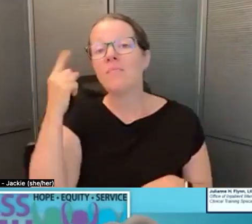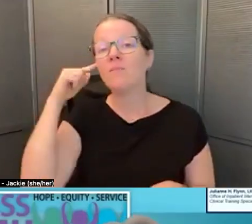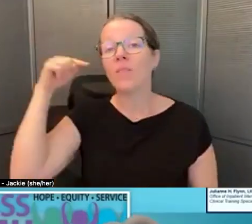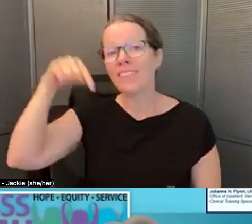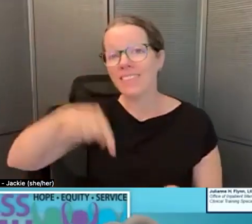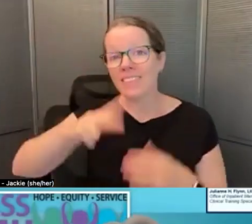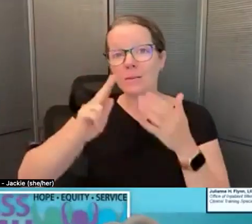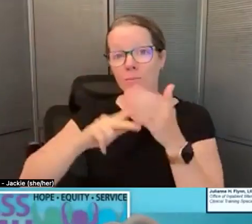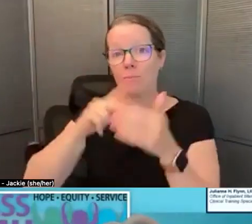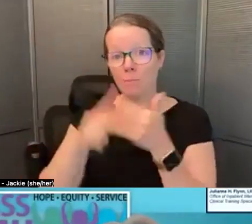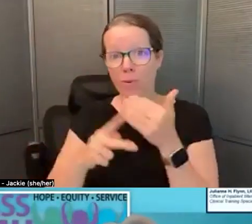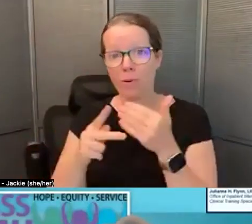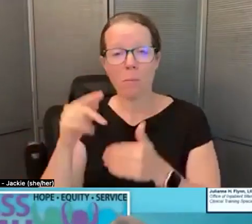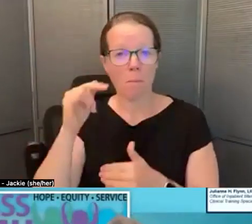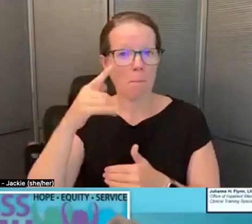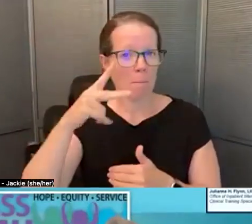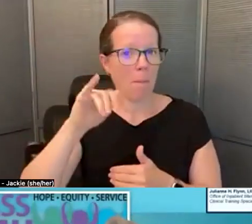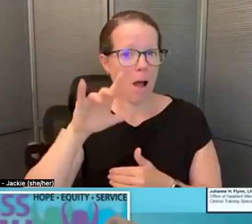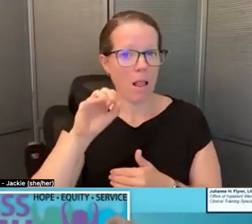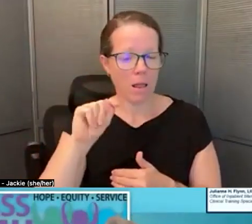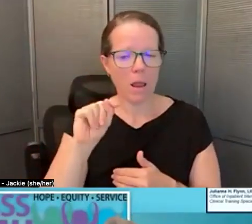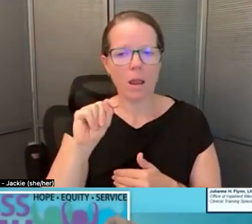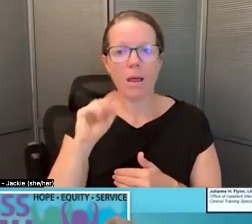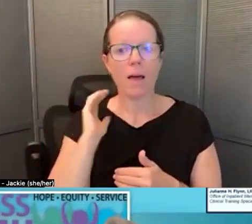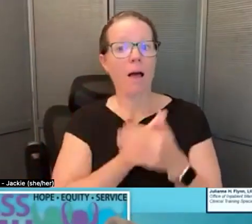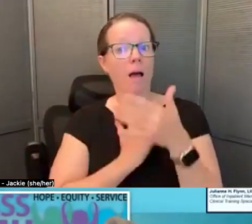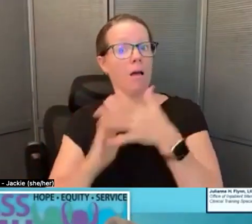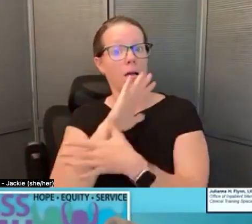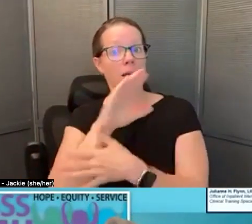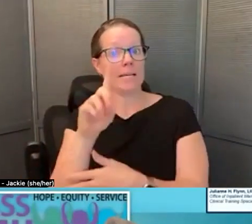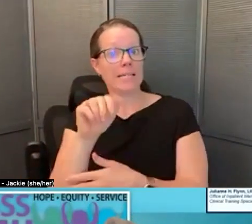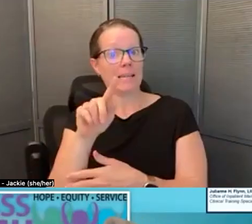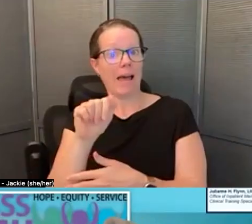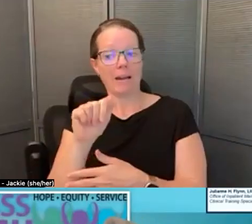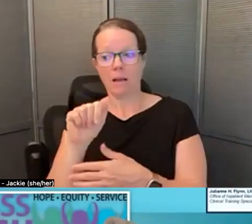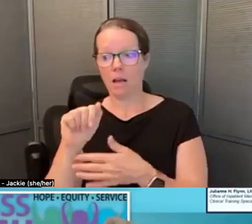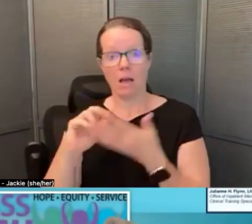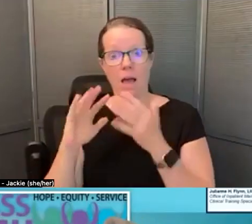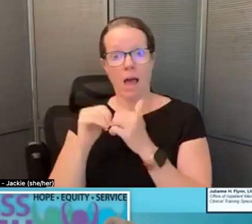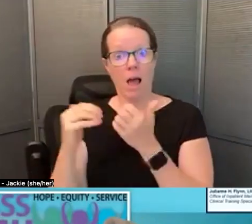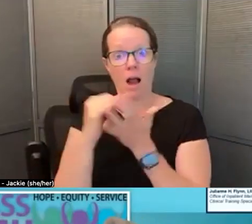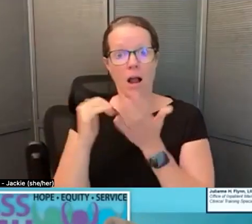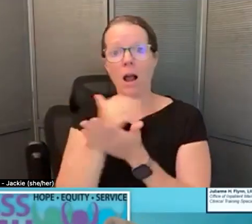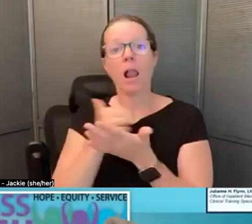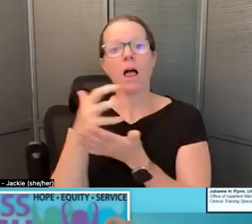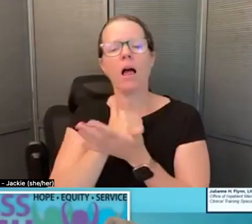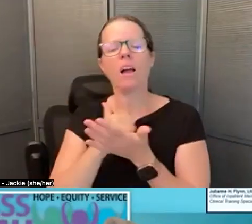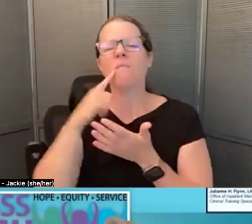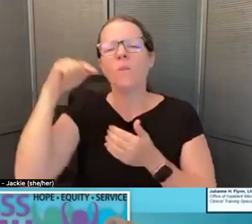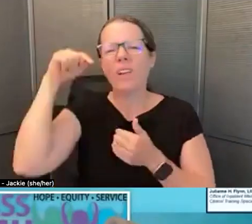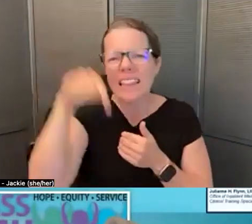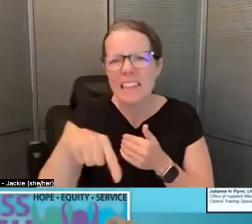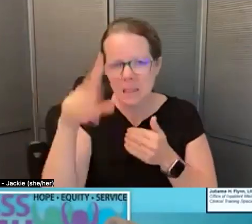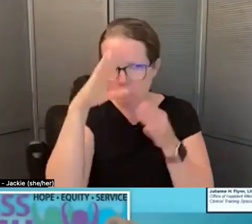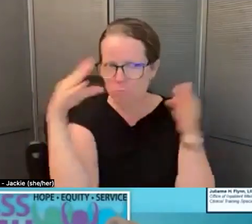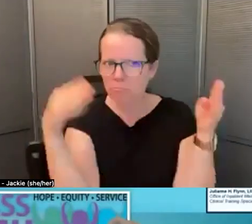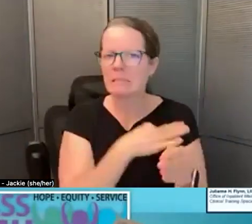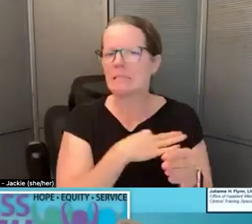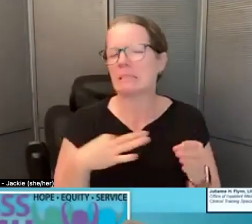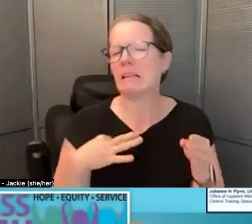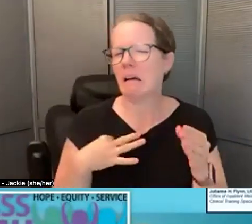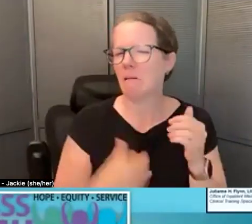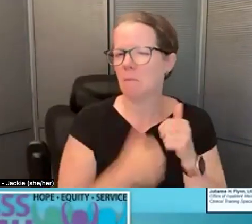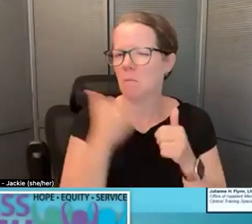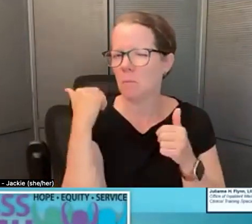improvement initiative that we conducted, our primary data collection was focused on staff perspectives. So, and this